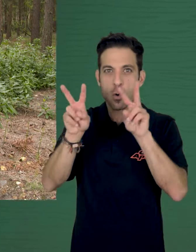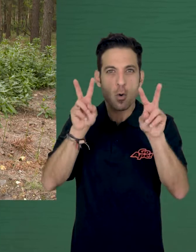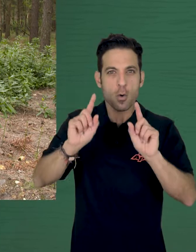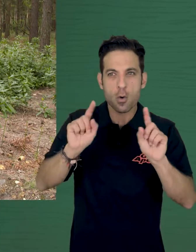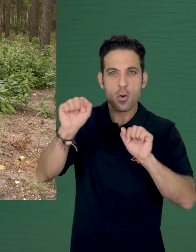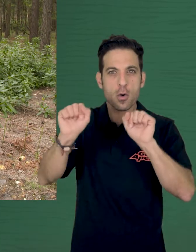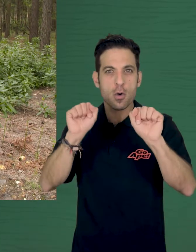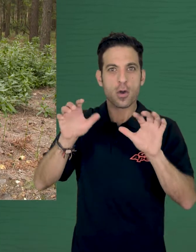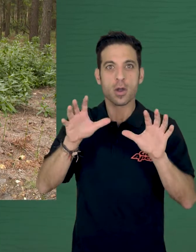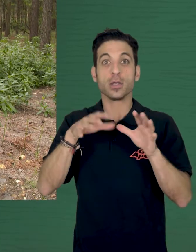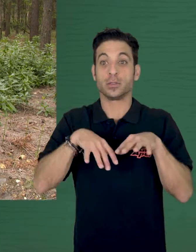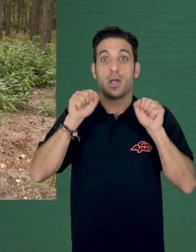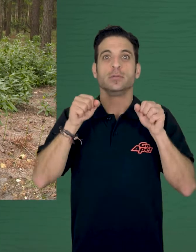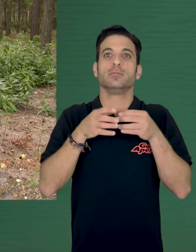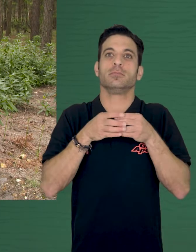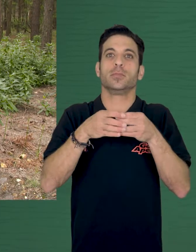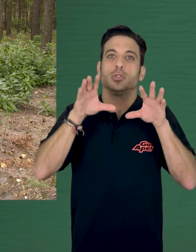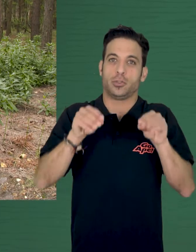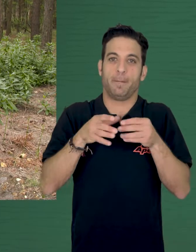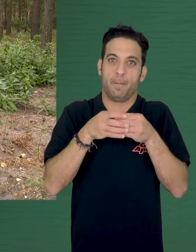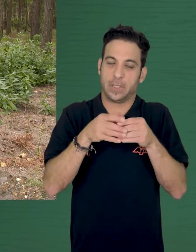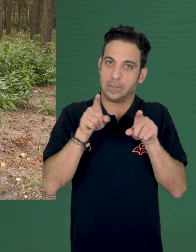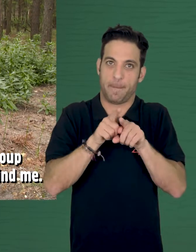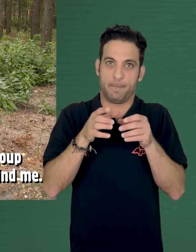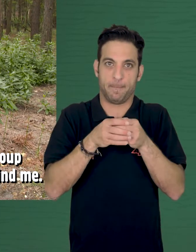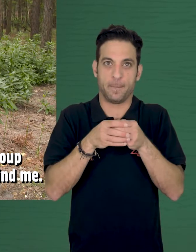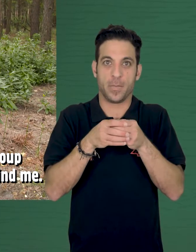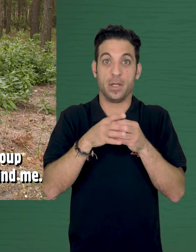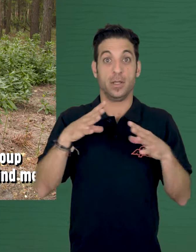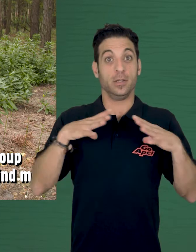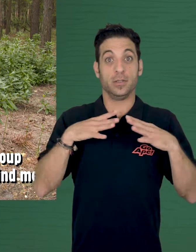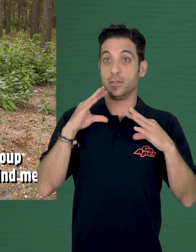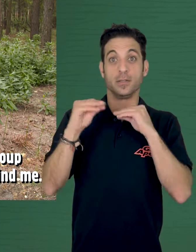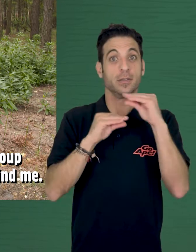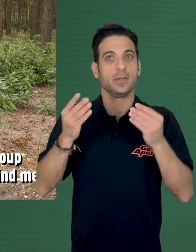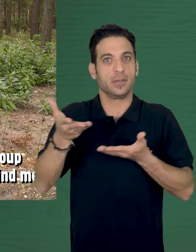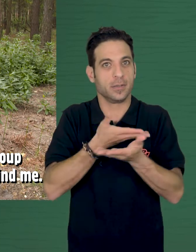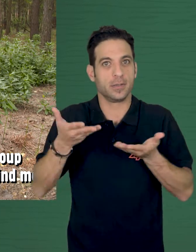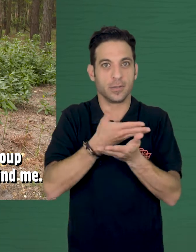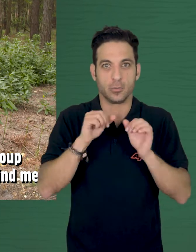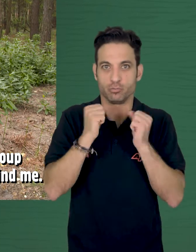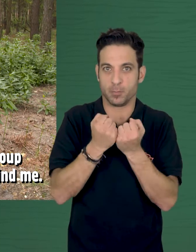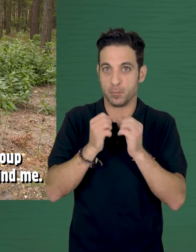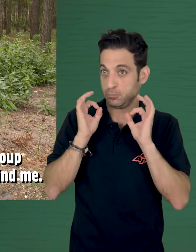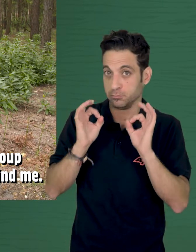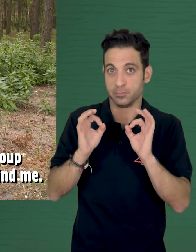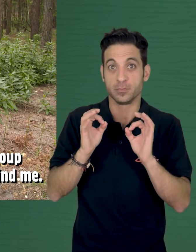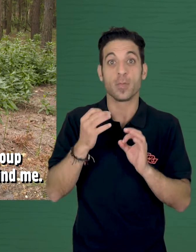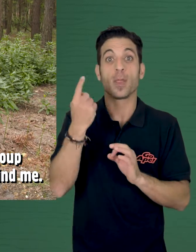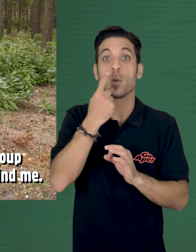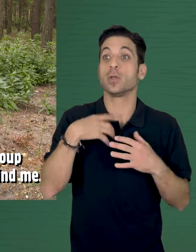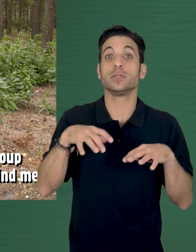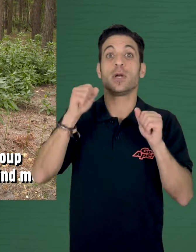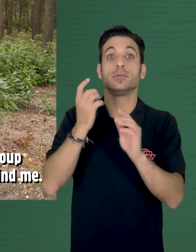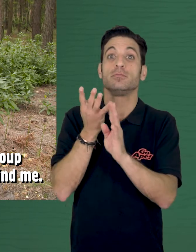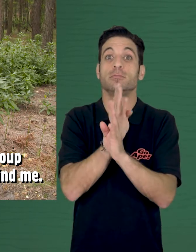aware of them as well, particularly when we do start and stop as a group. As we set off, talk to each other and get into a good group order, so whoever wants